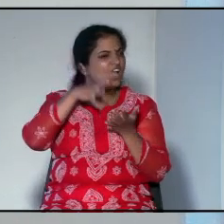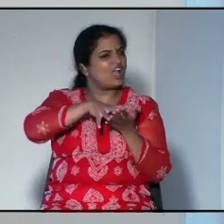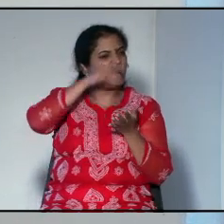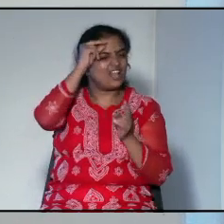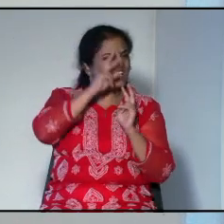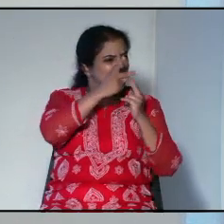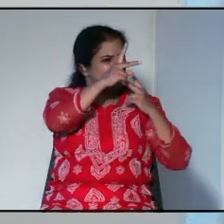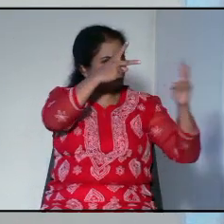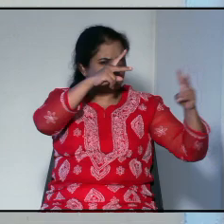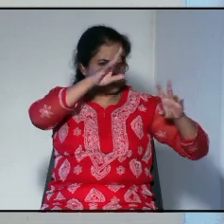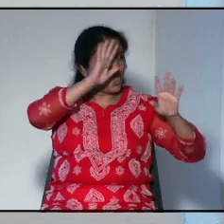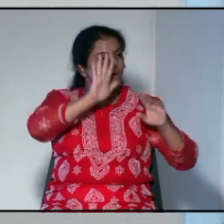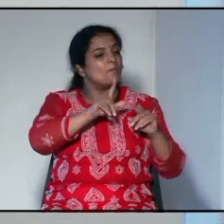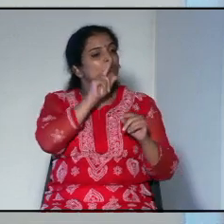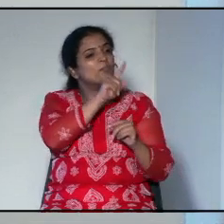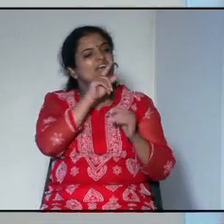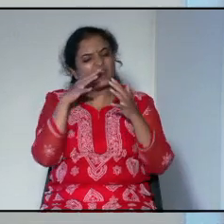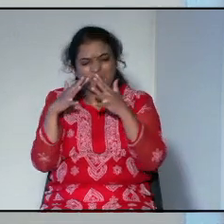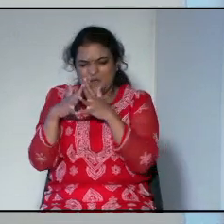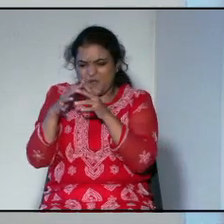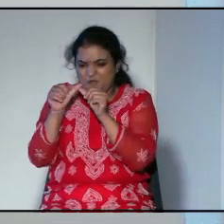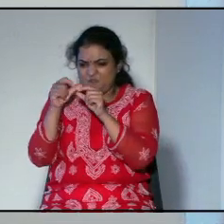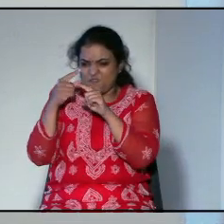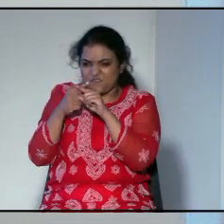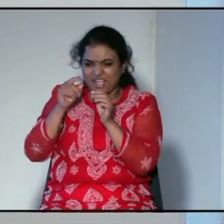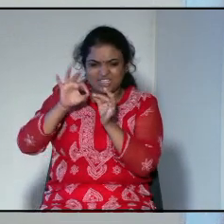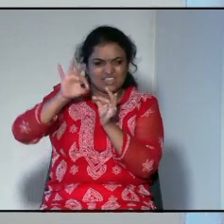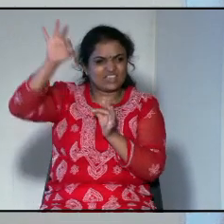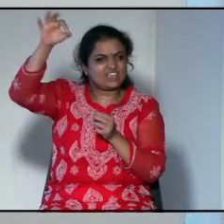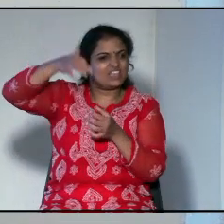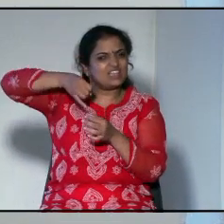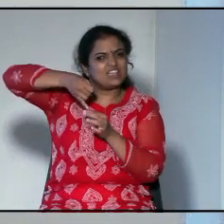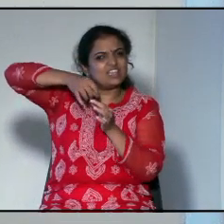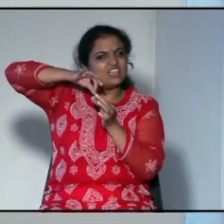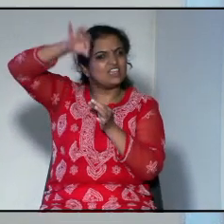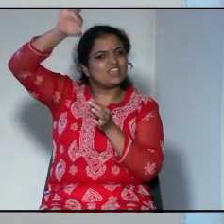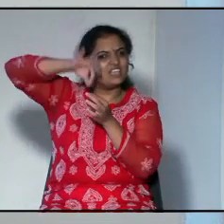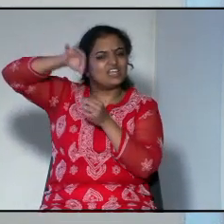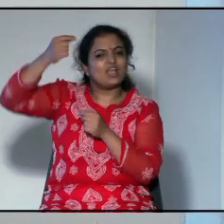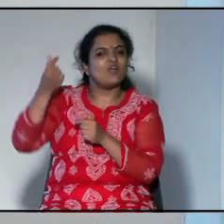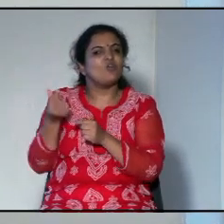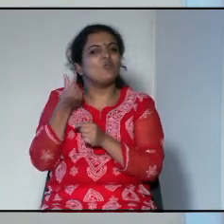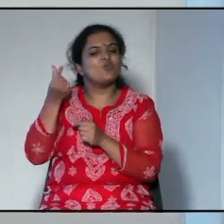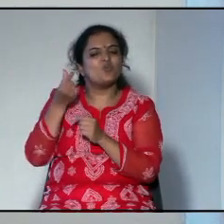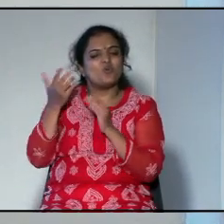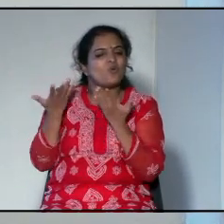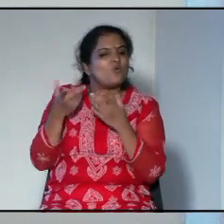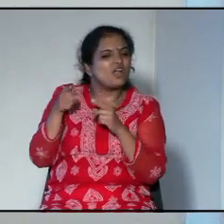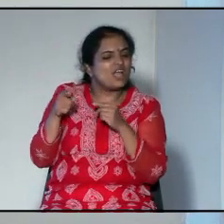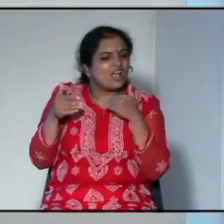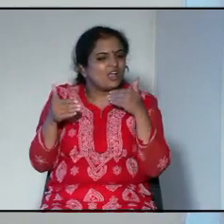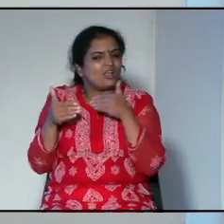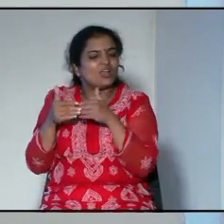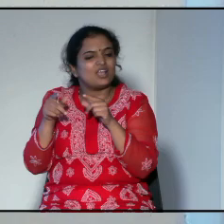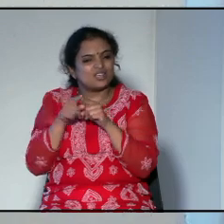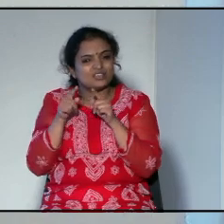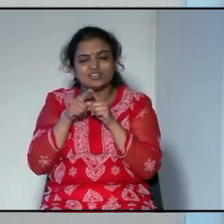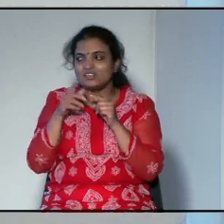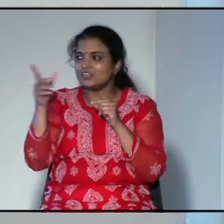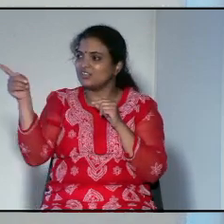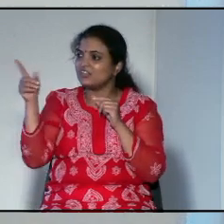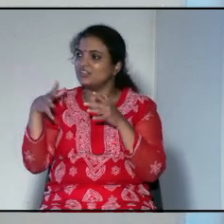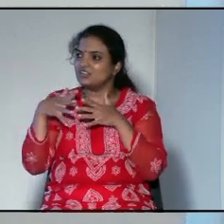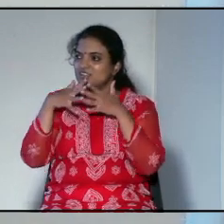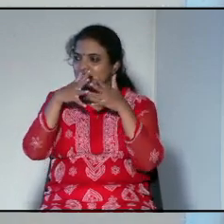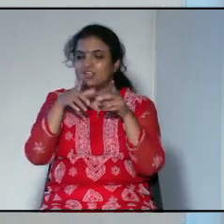much, she documents it. It just feels that she's a lot more closer to this technique than anything else. Yeah, so she mentioned, in her